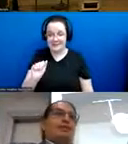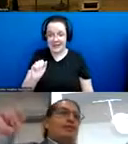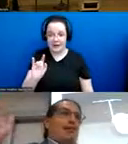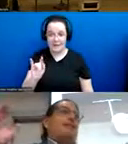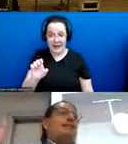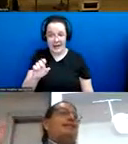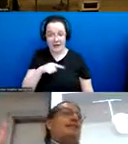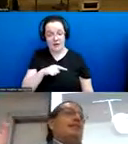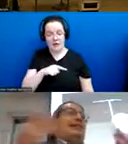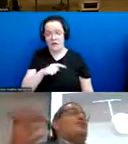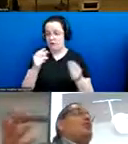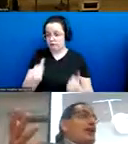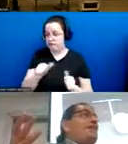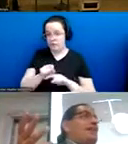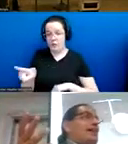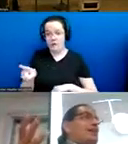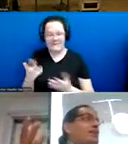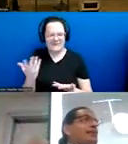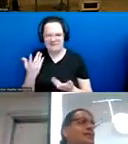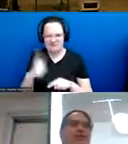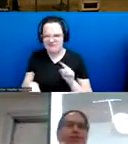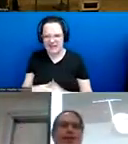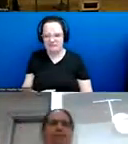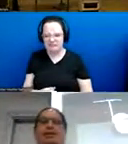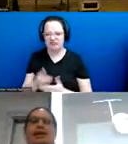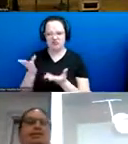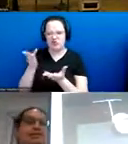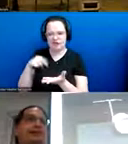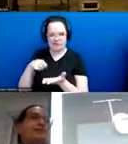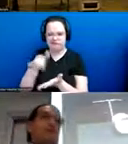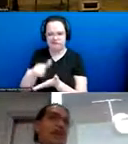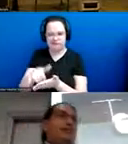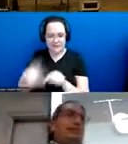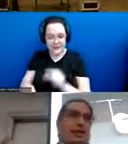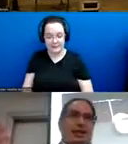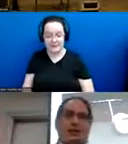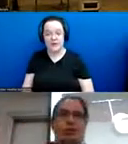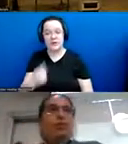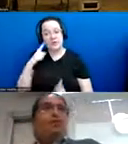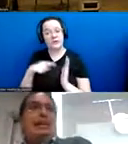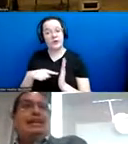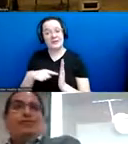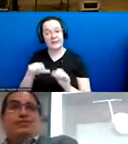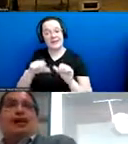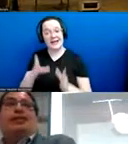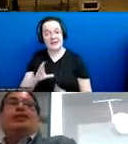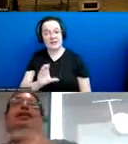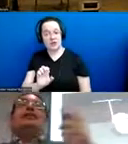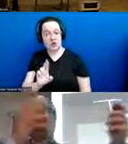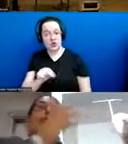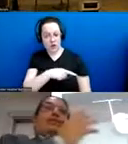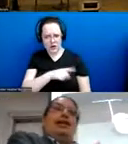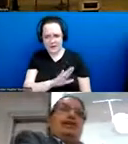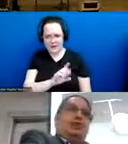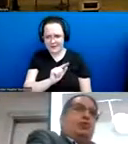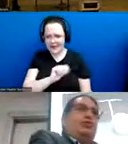one rapidly, right? There is no service that can do that. So say, for example, the scientists in CERN, when they need to move data from CERN to